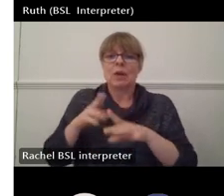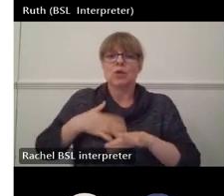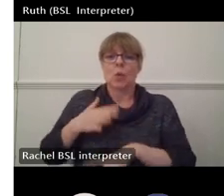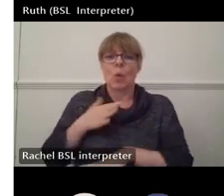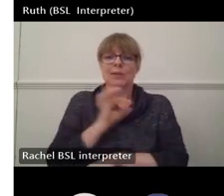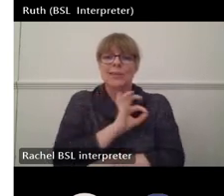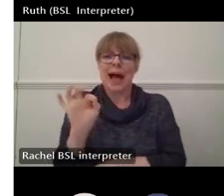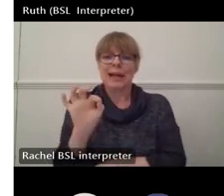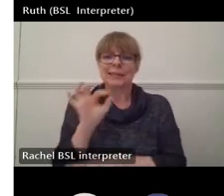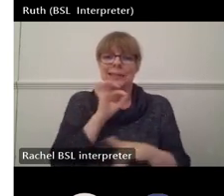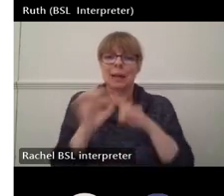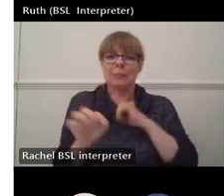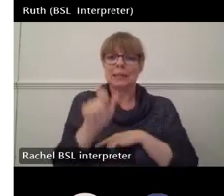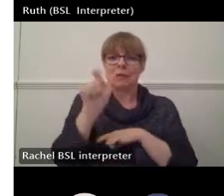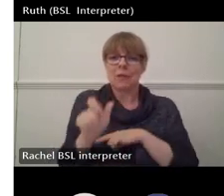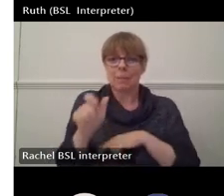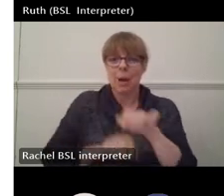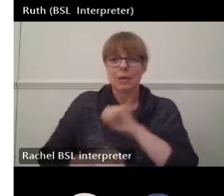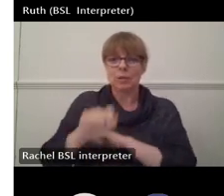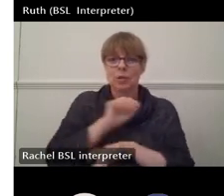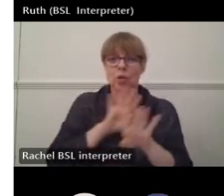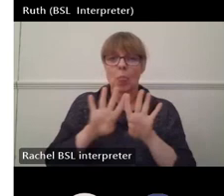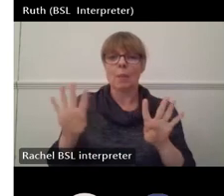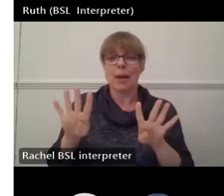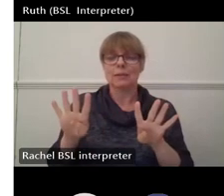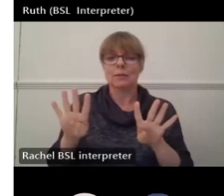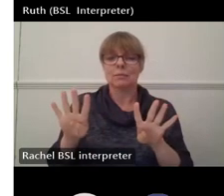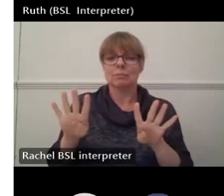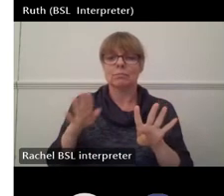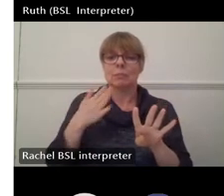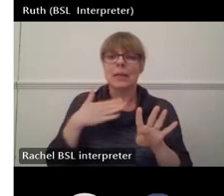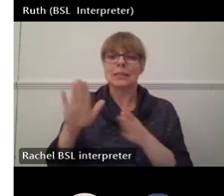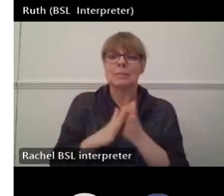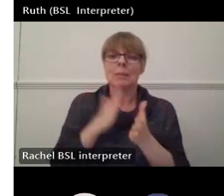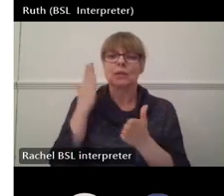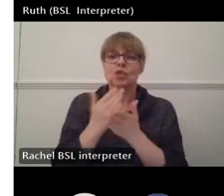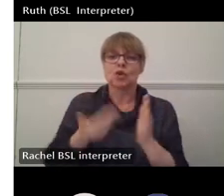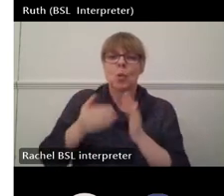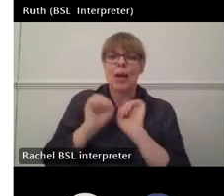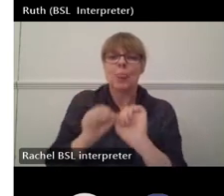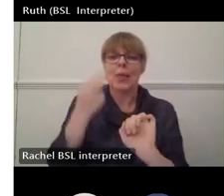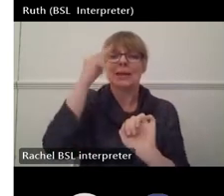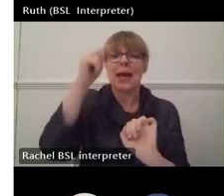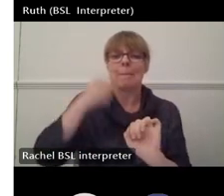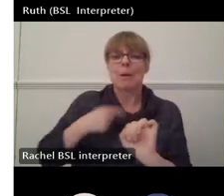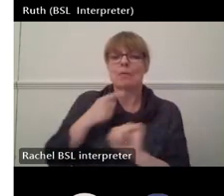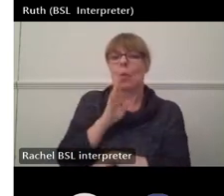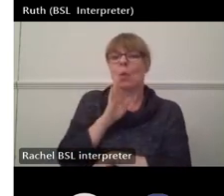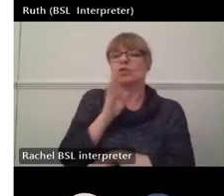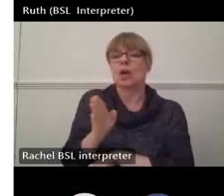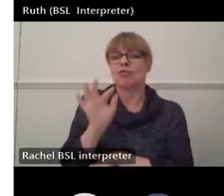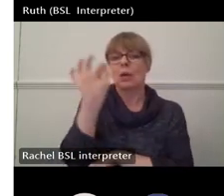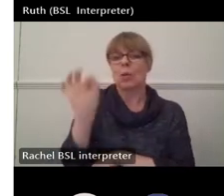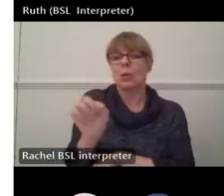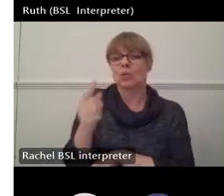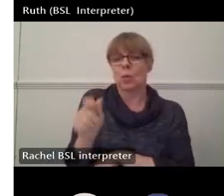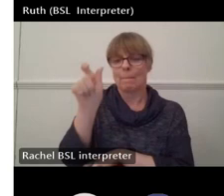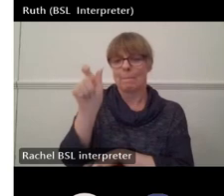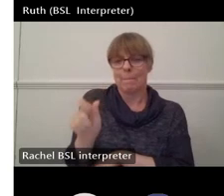can make the most of their insight and experience. So I'm going to, first of all,